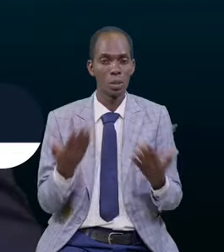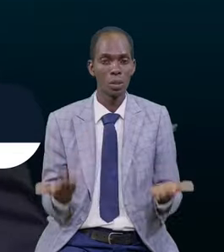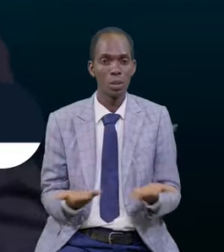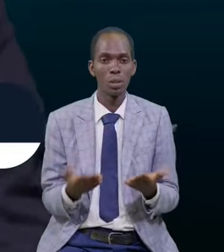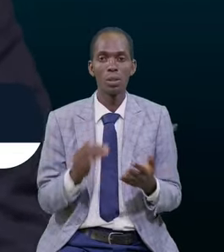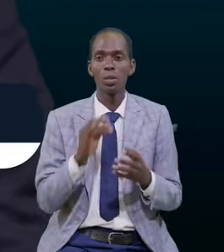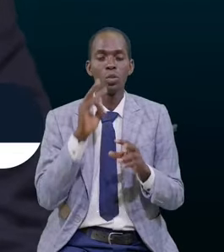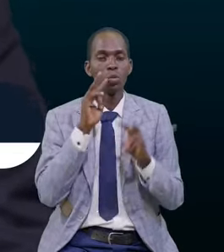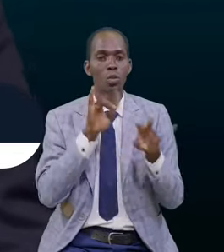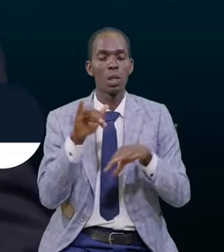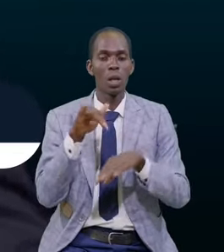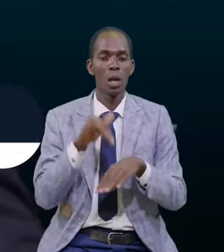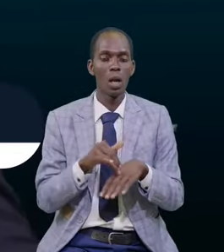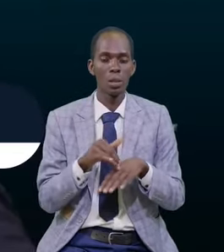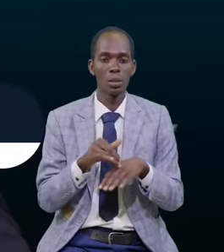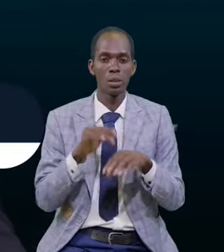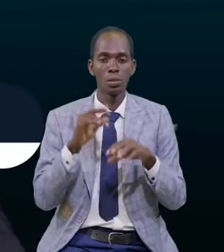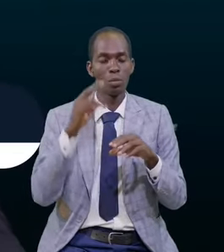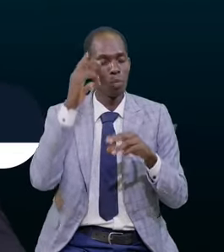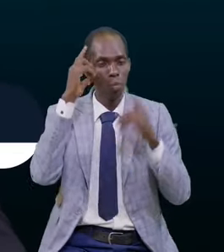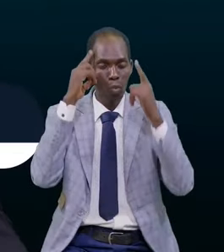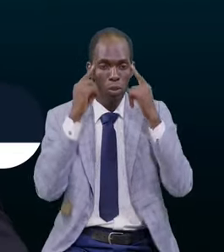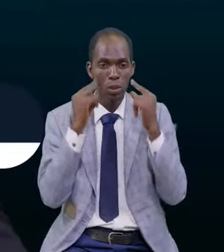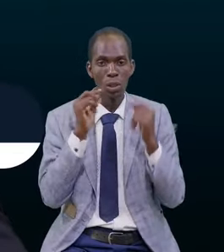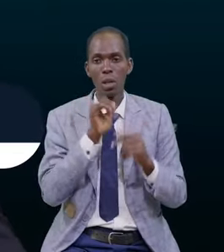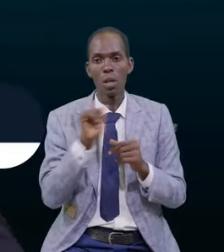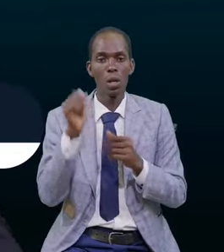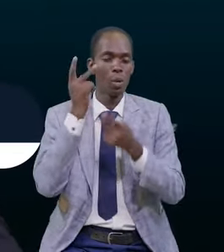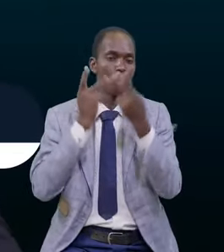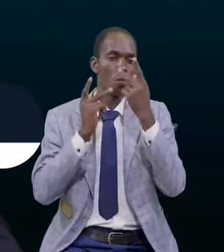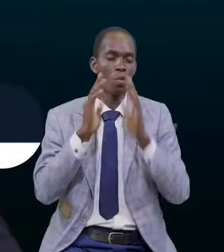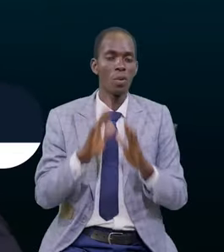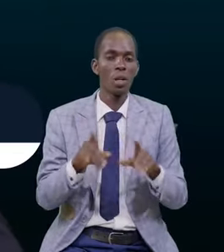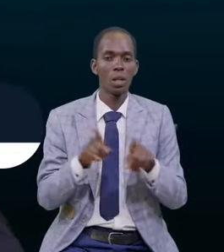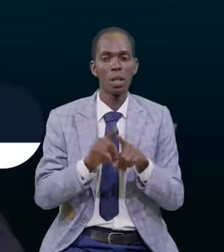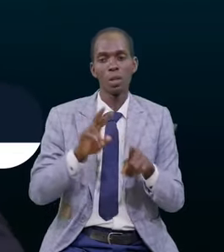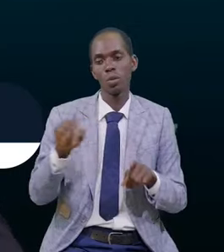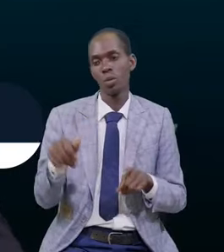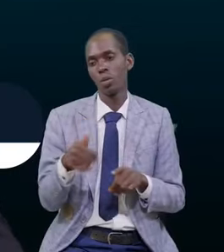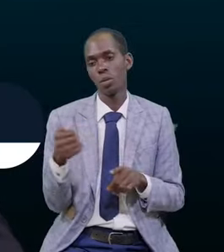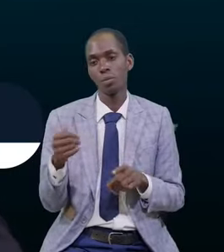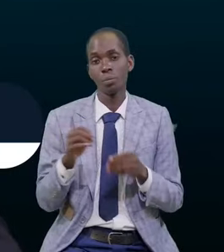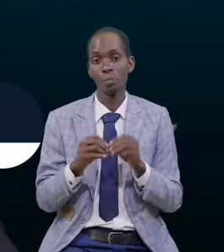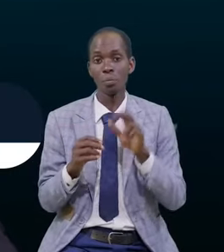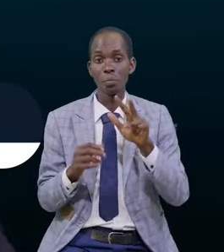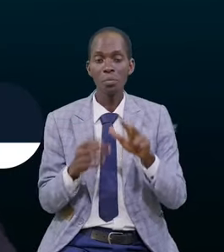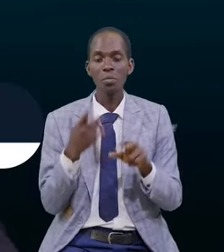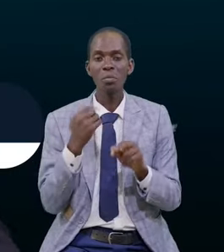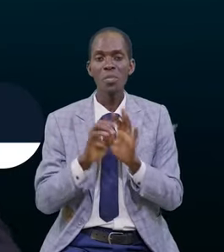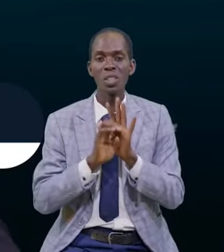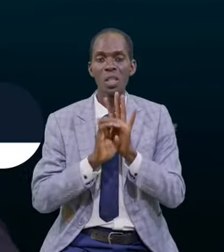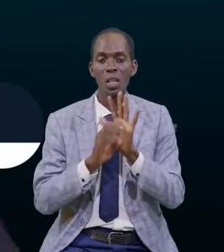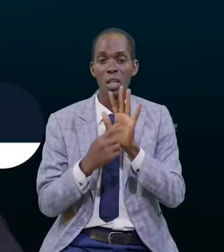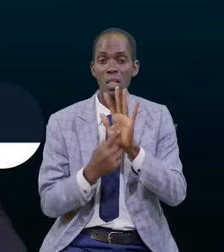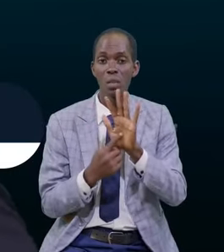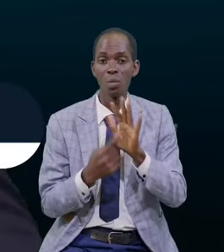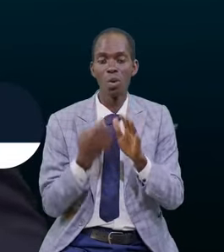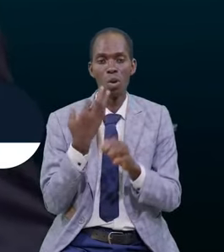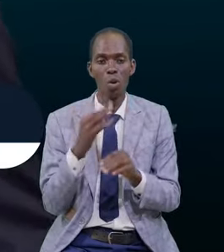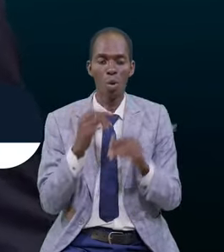no other then point number three the example of Moses we set forth the most faithfulness of